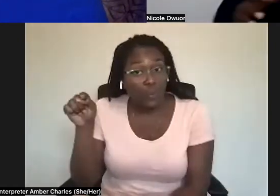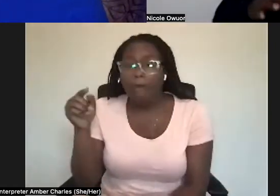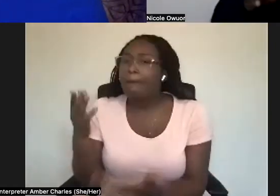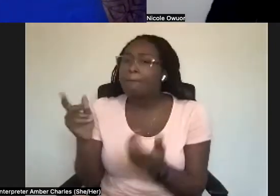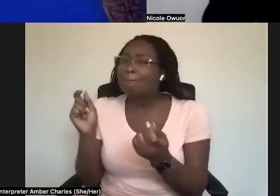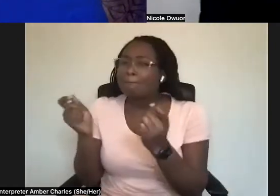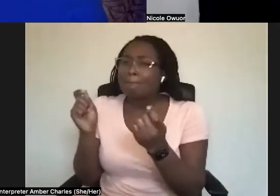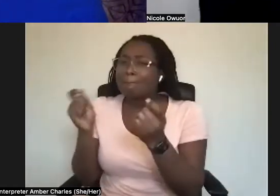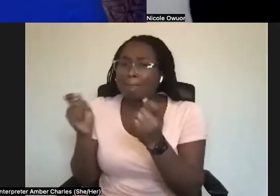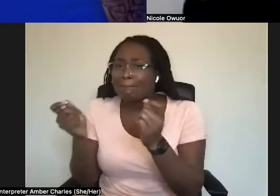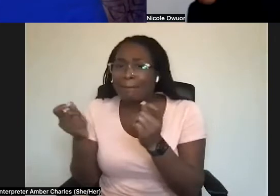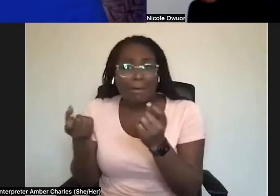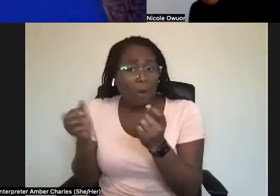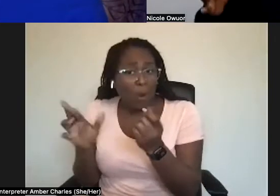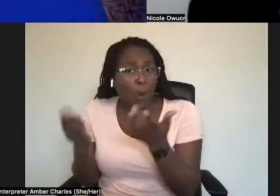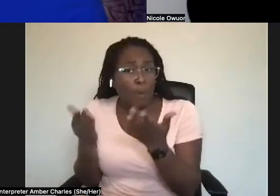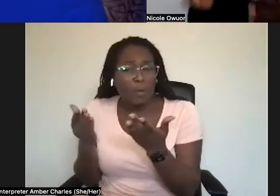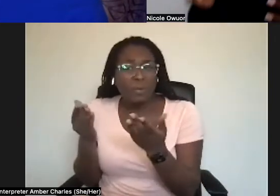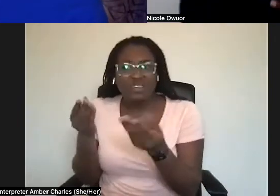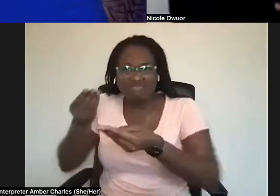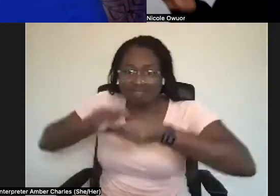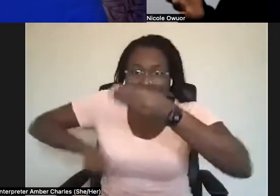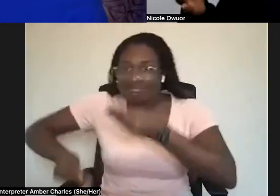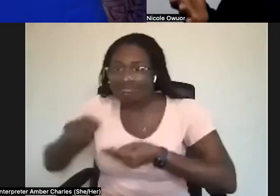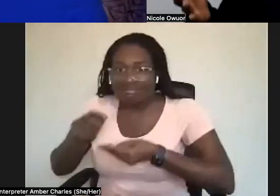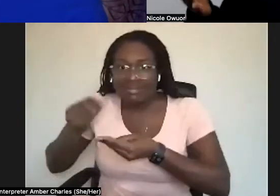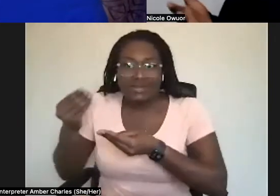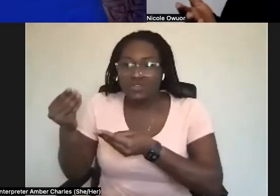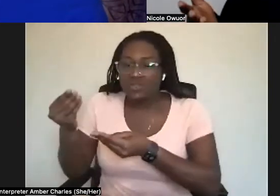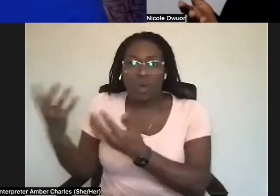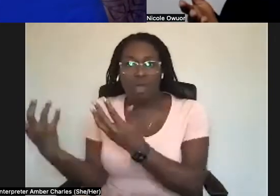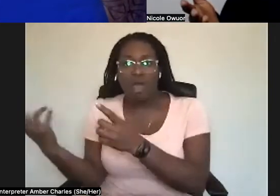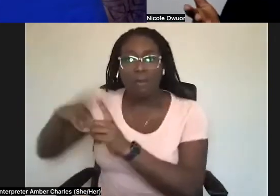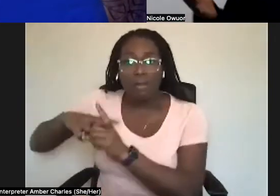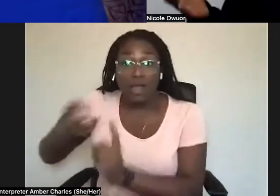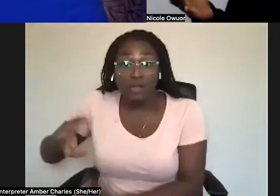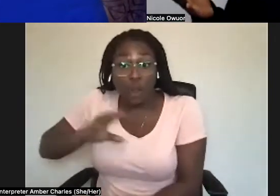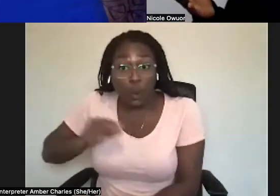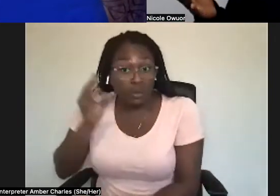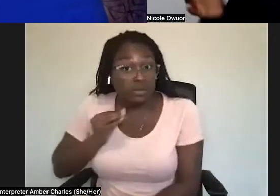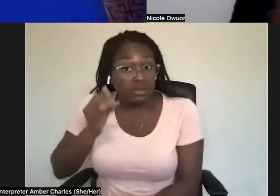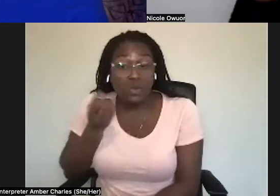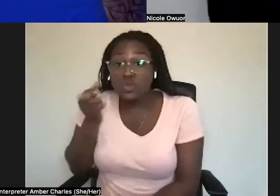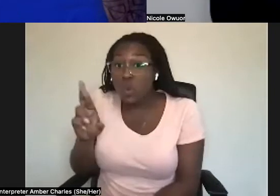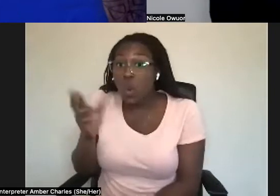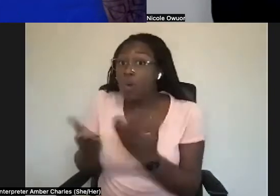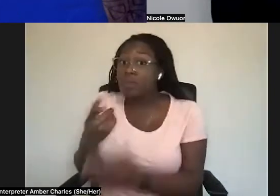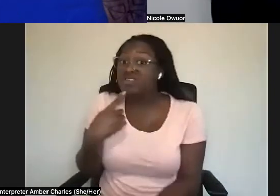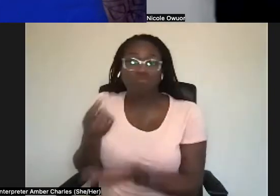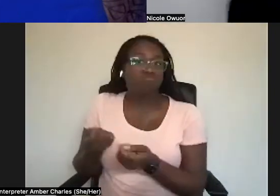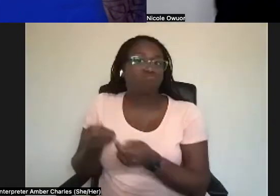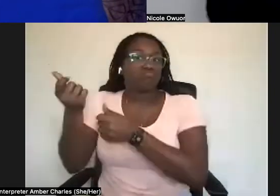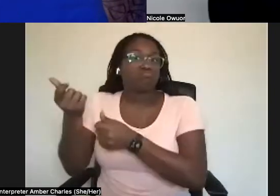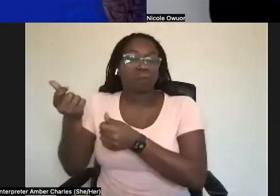them or change them around to apply to your specific experience. Or you might just say, absolutely not,